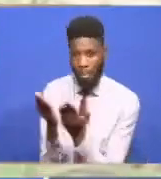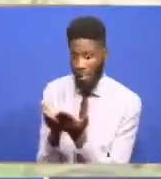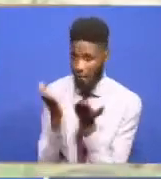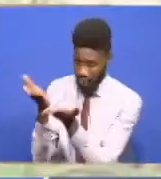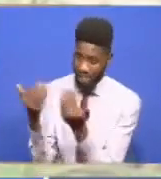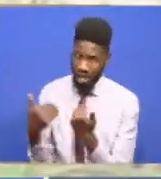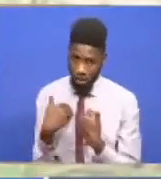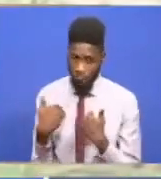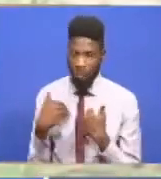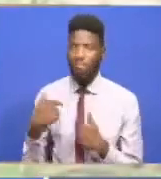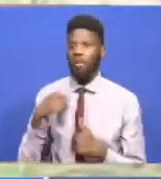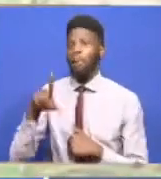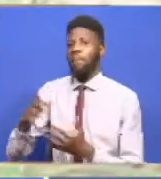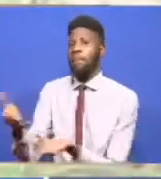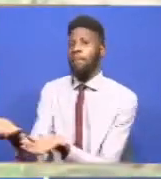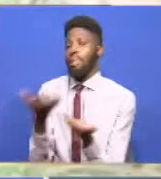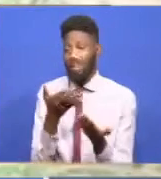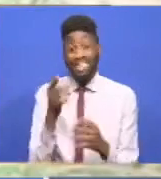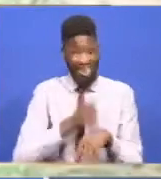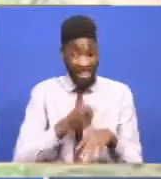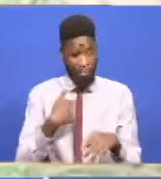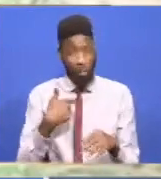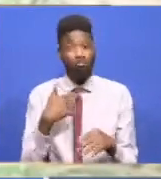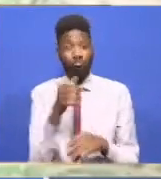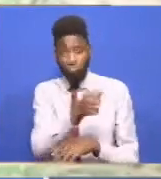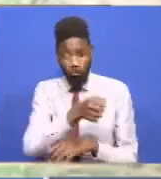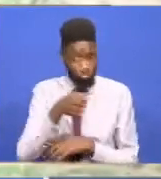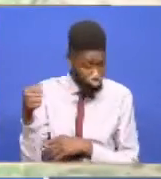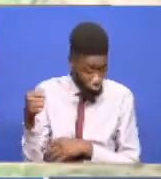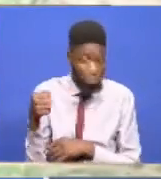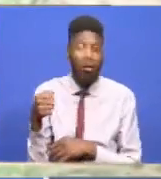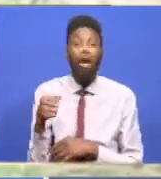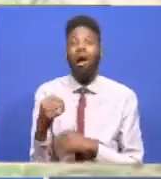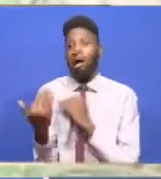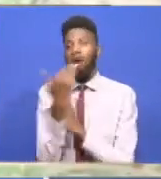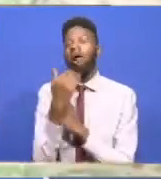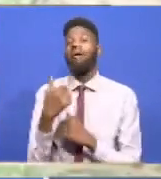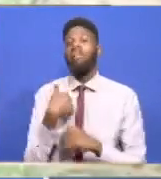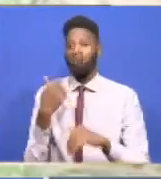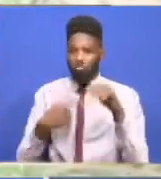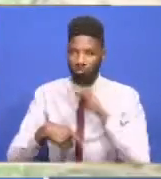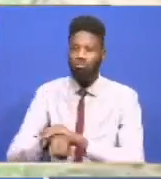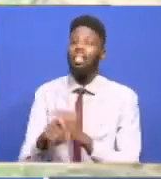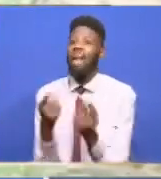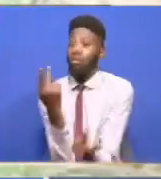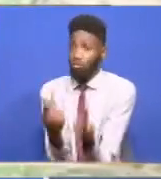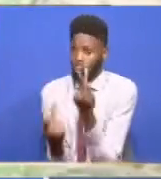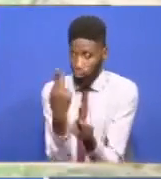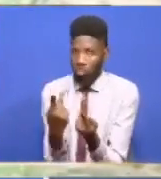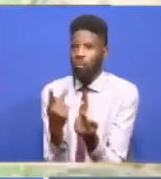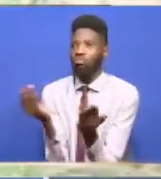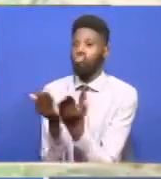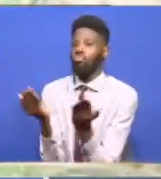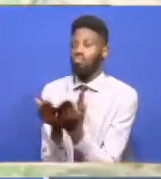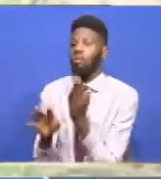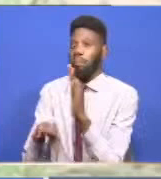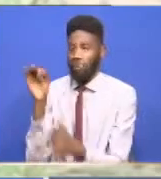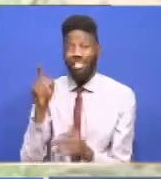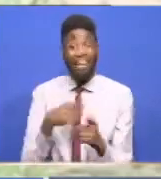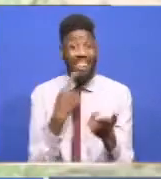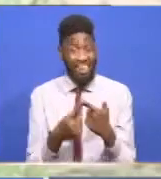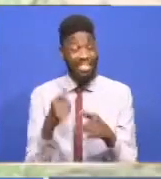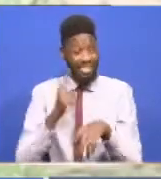Sa alipofungua akaniambia aende uchukue sahani hapo jikoni. Wakati nilienda na yeye akaachwa nyuma